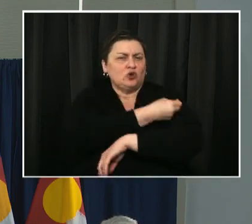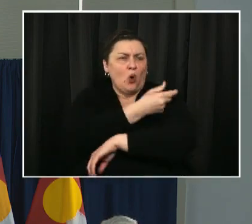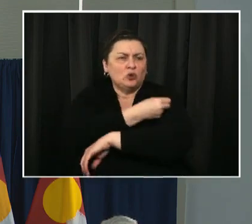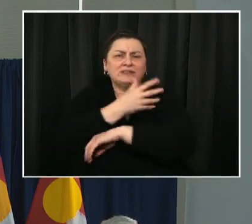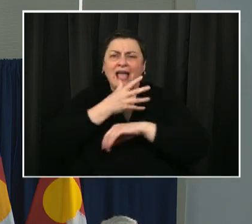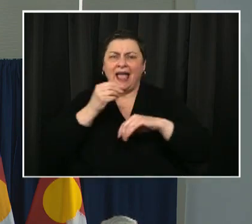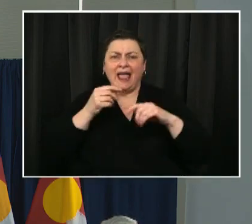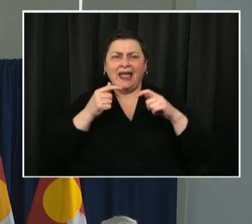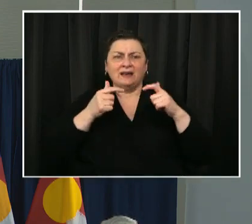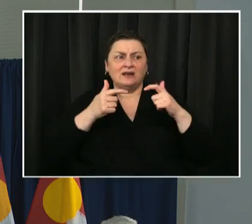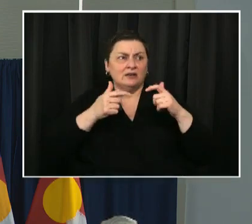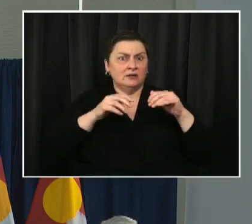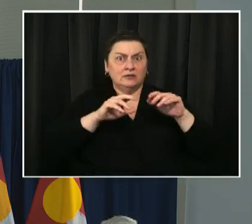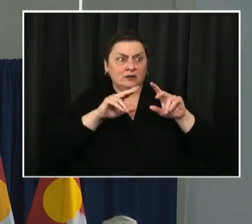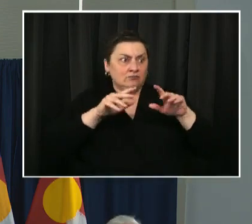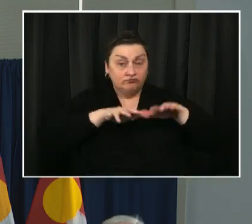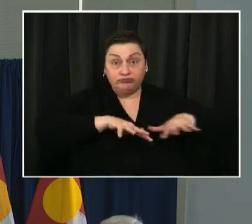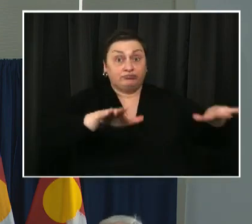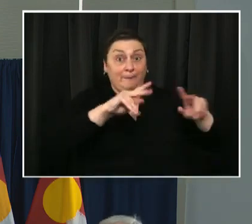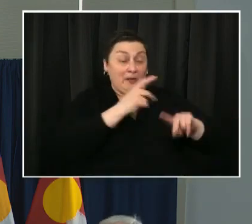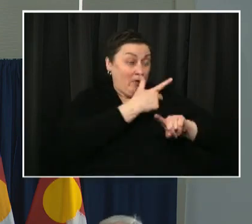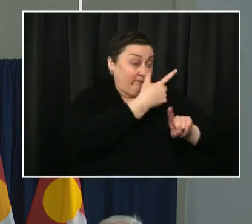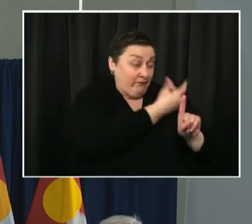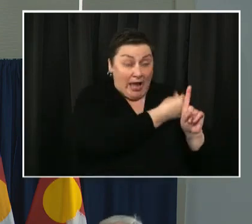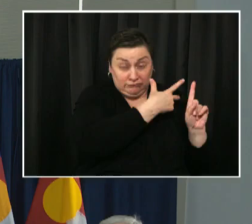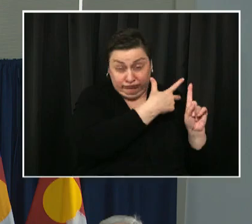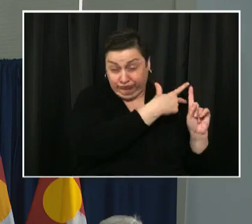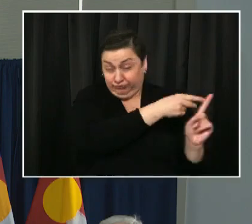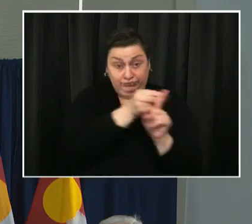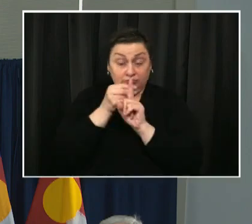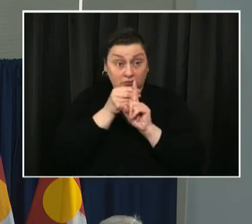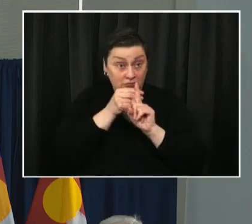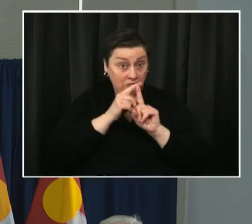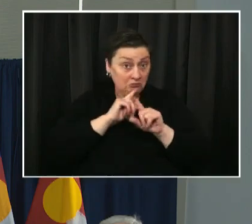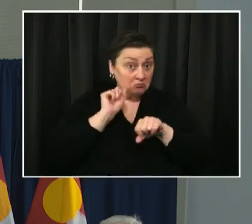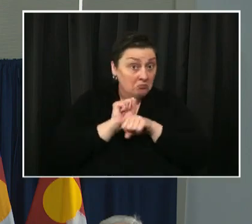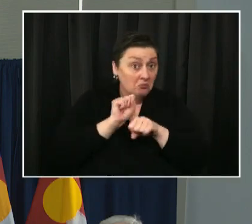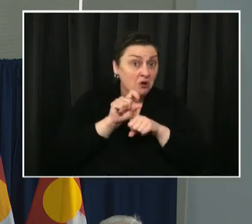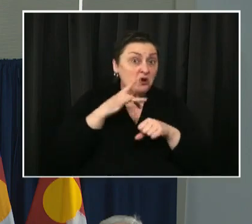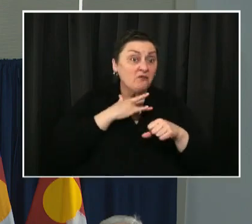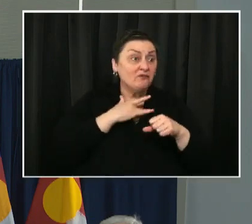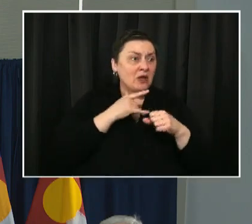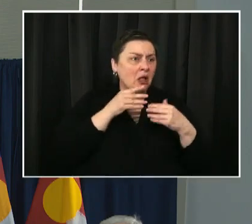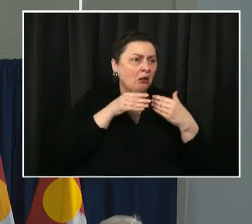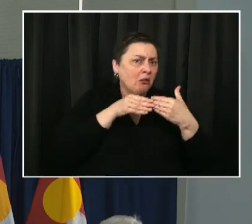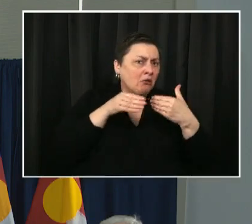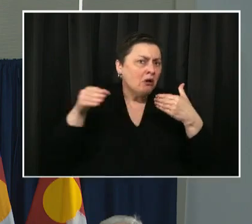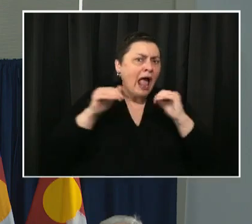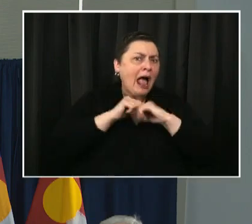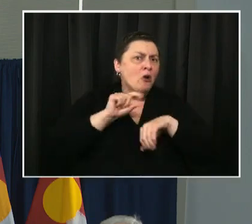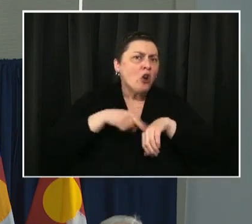vaccination sites. Is there a timeline for the mass vaccination sites? Could we see that within the next few weeks? And then does that tie directly